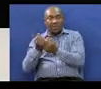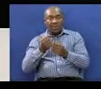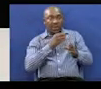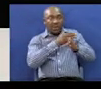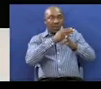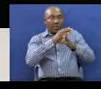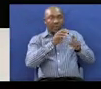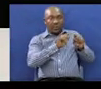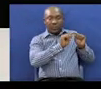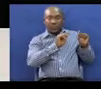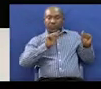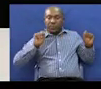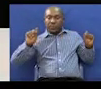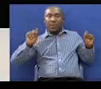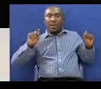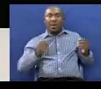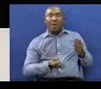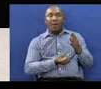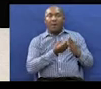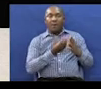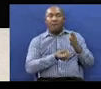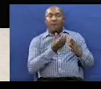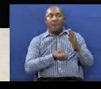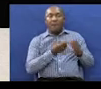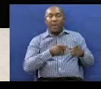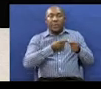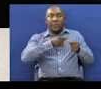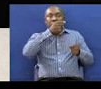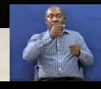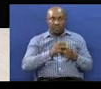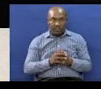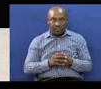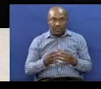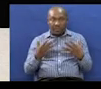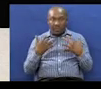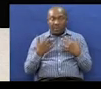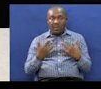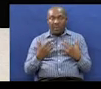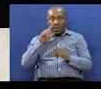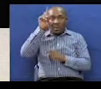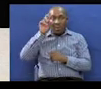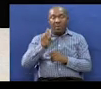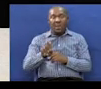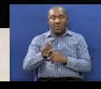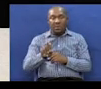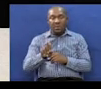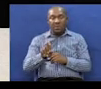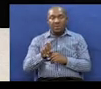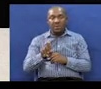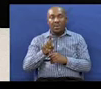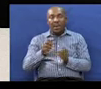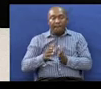reaction in the boiling tube. Now we have collected the oxygen gas we want. What is